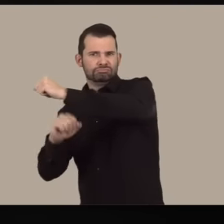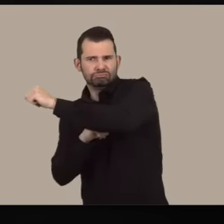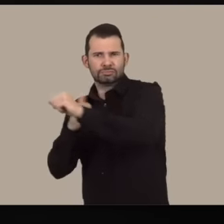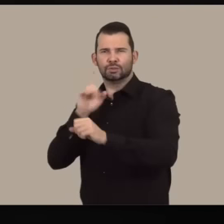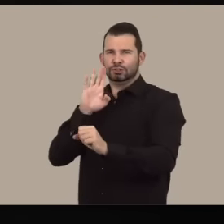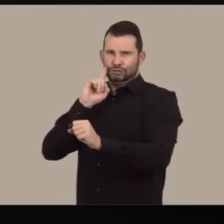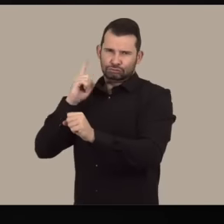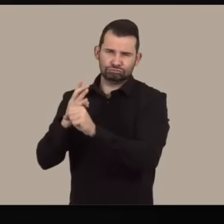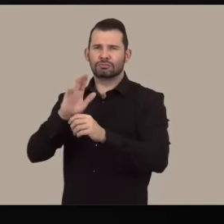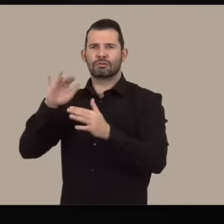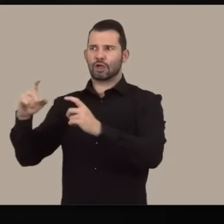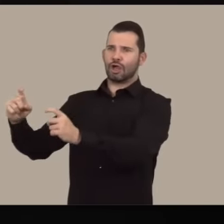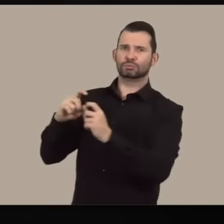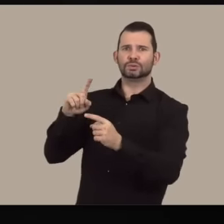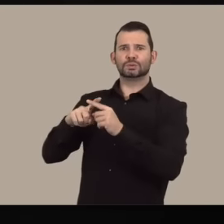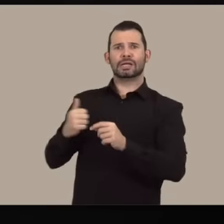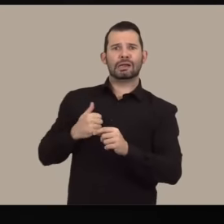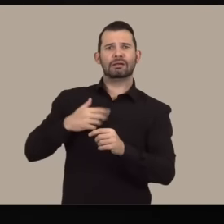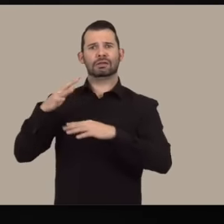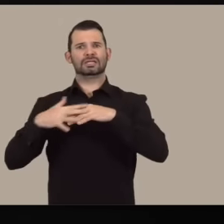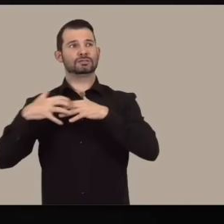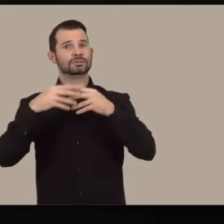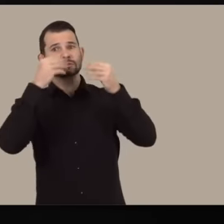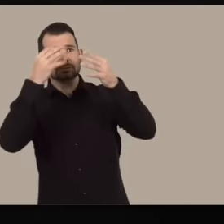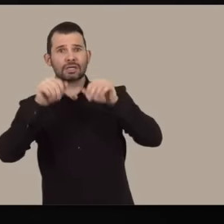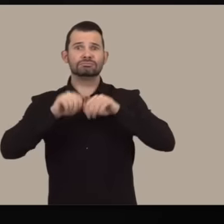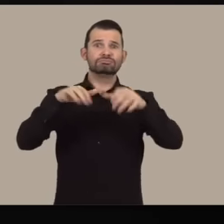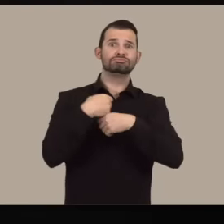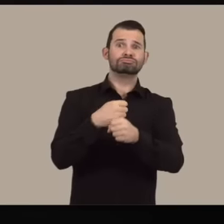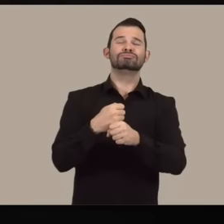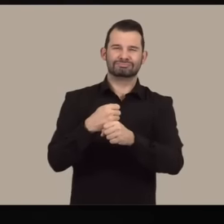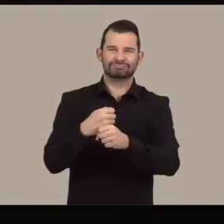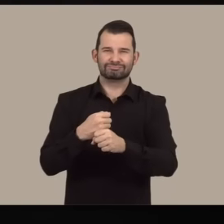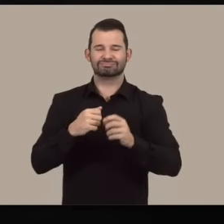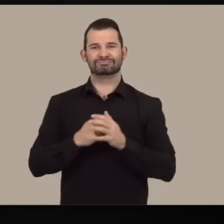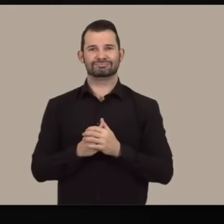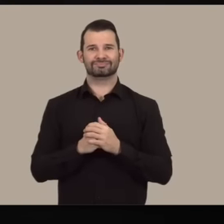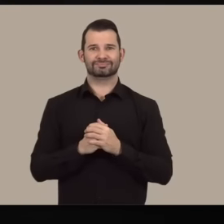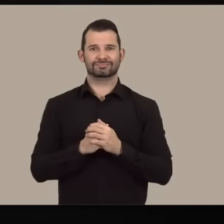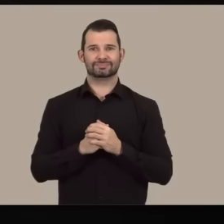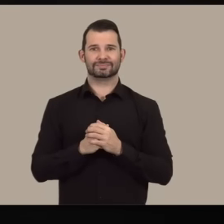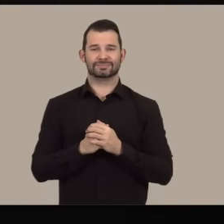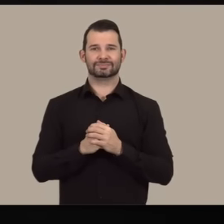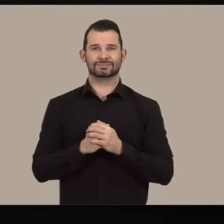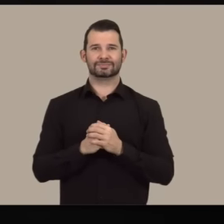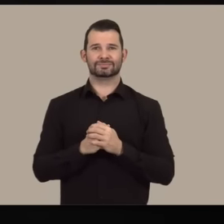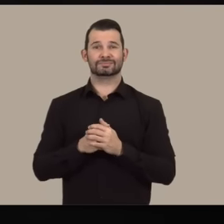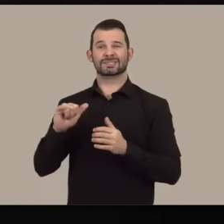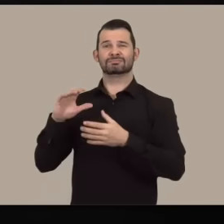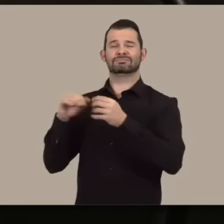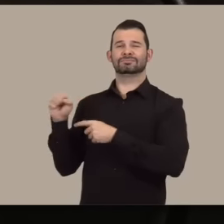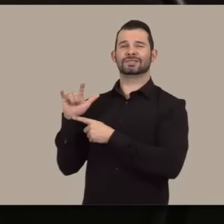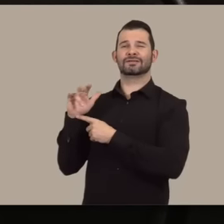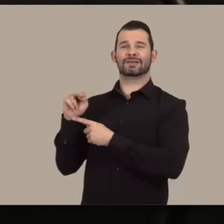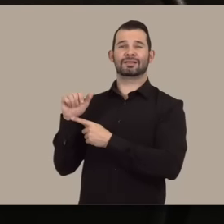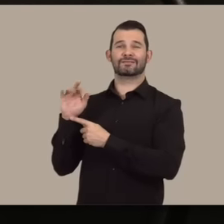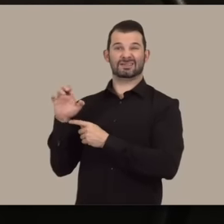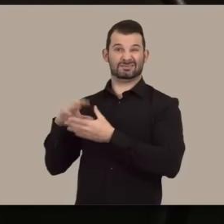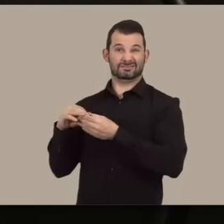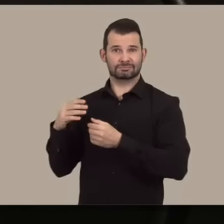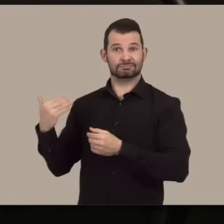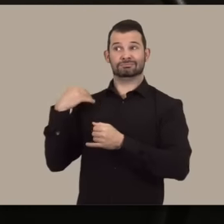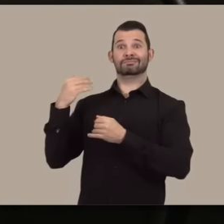the implementation of the new framework that will ensure contributions to Canadian and Indigenous content. As Sylvain